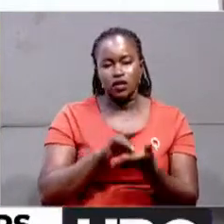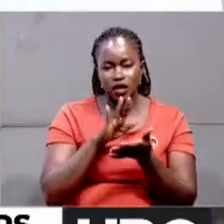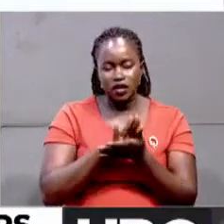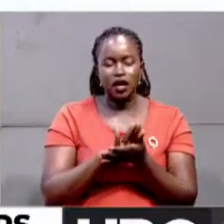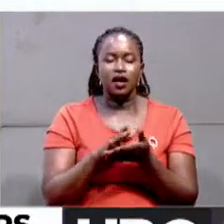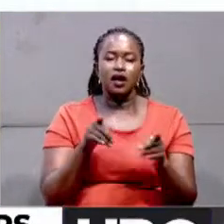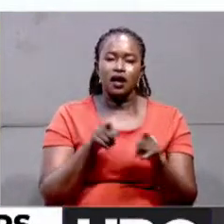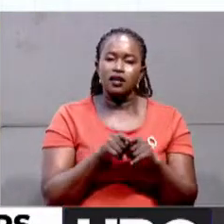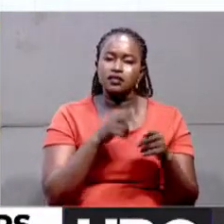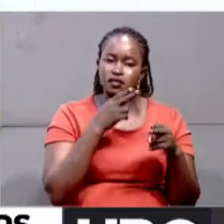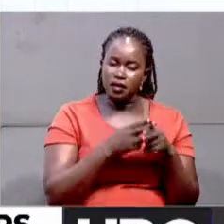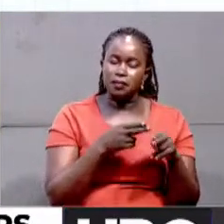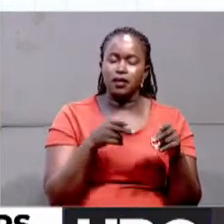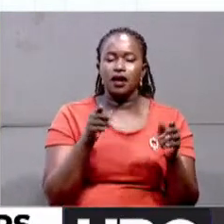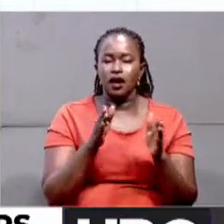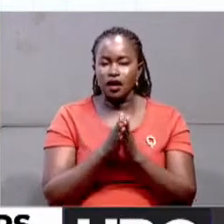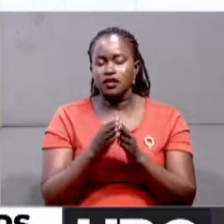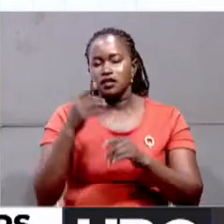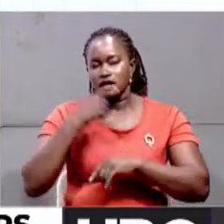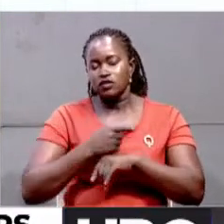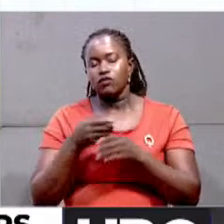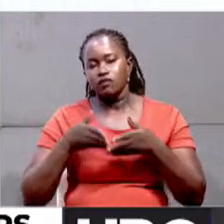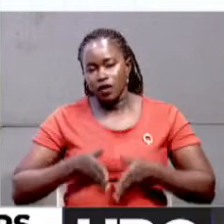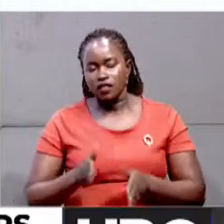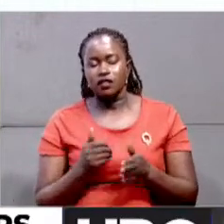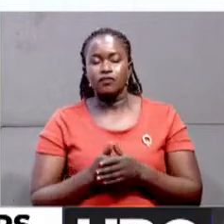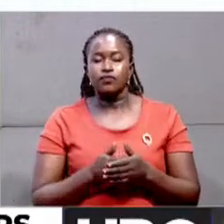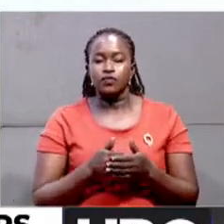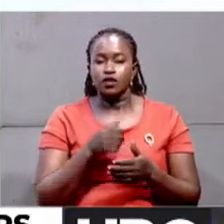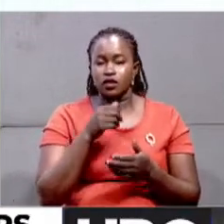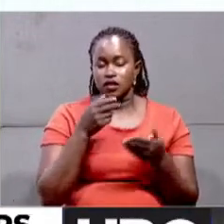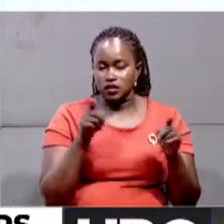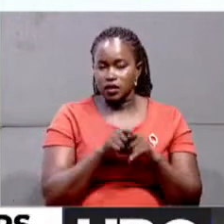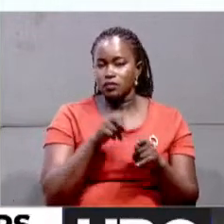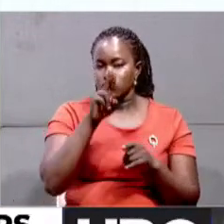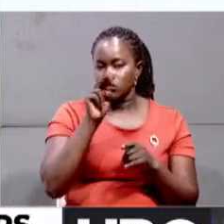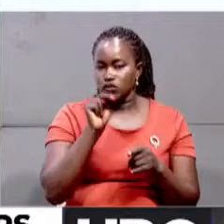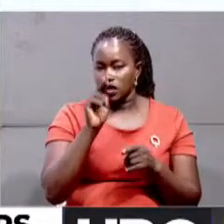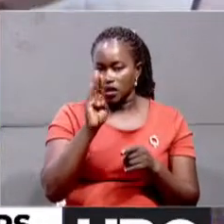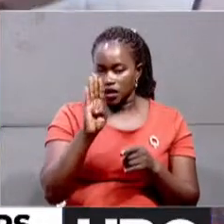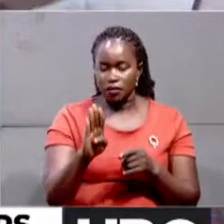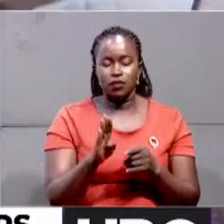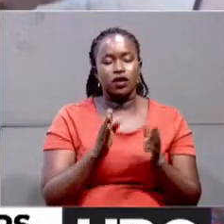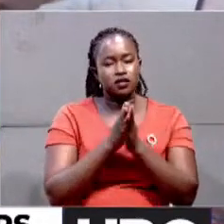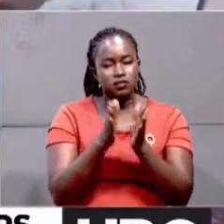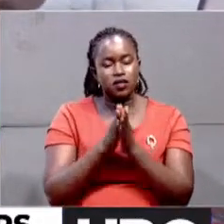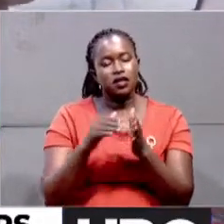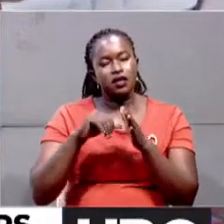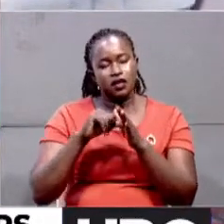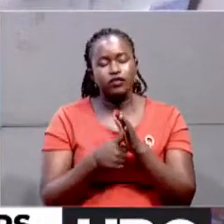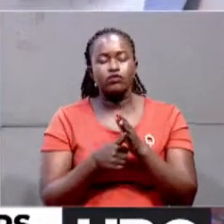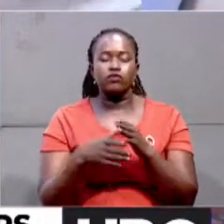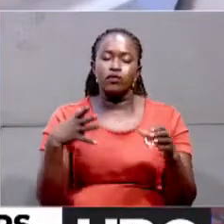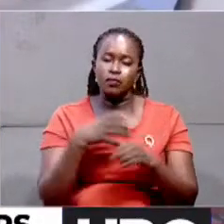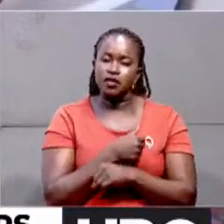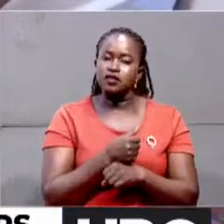and date of birth. Meanwhile, Uganda National Examinations Board has clarified on the issue of the